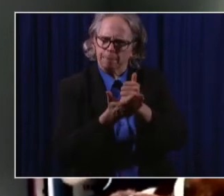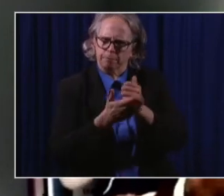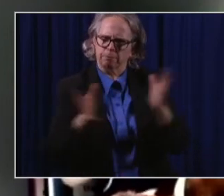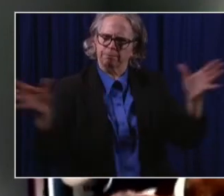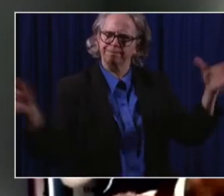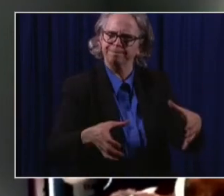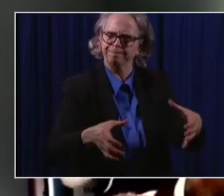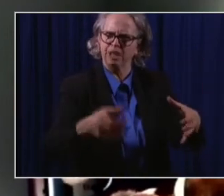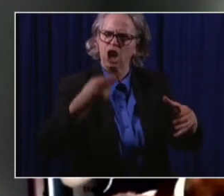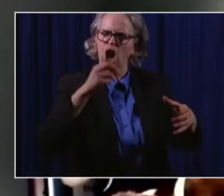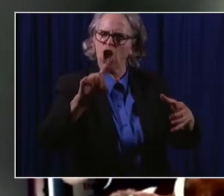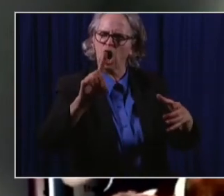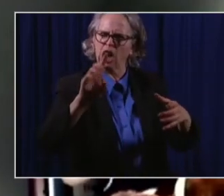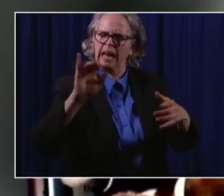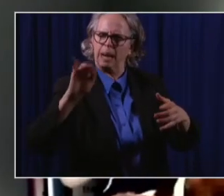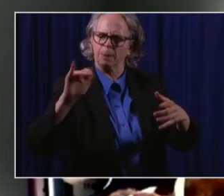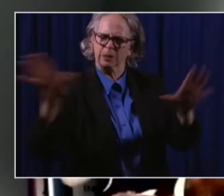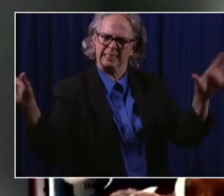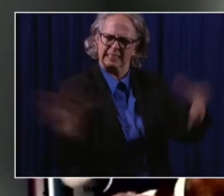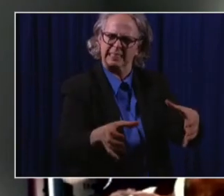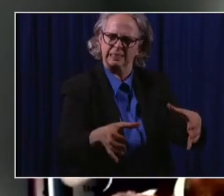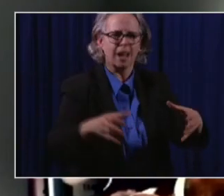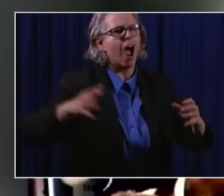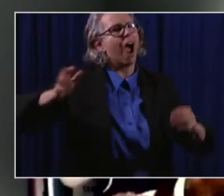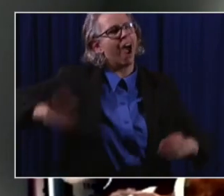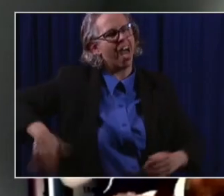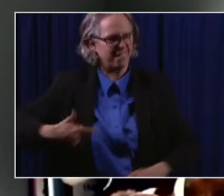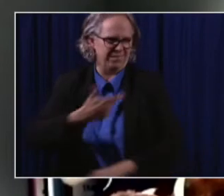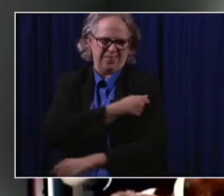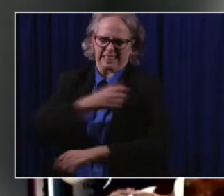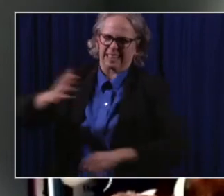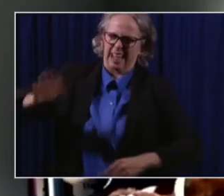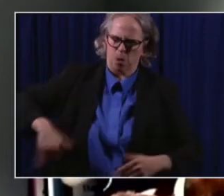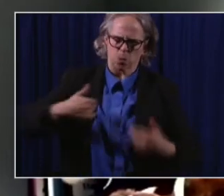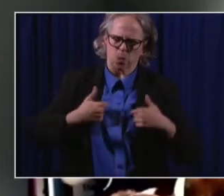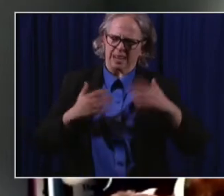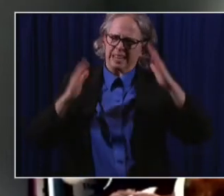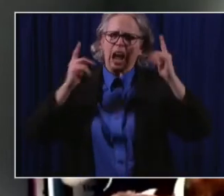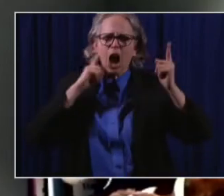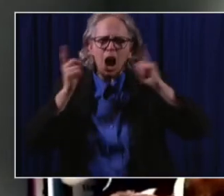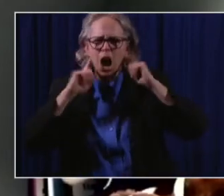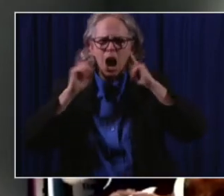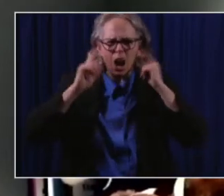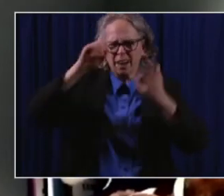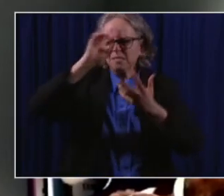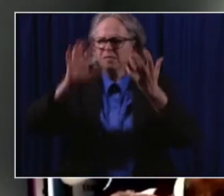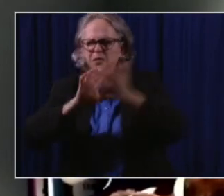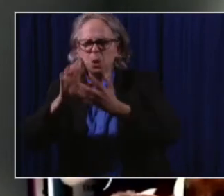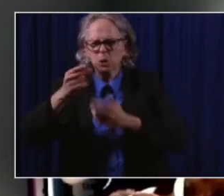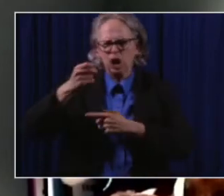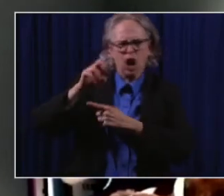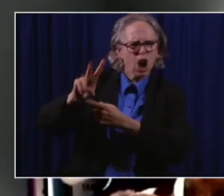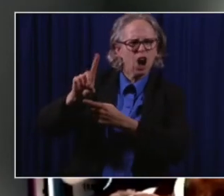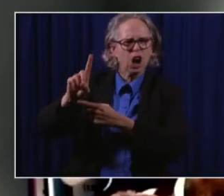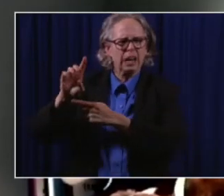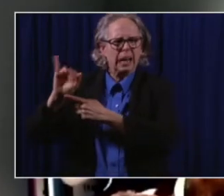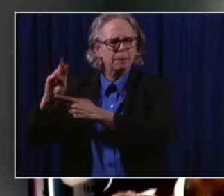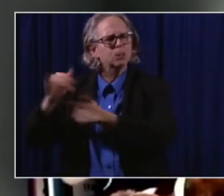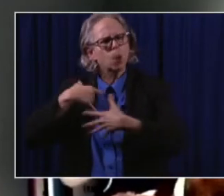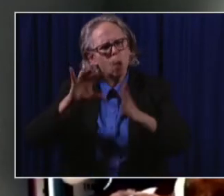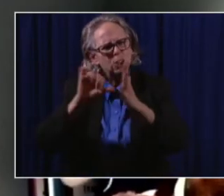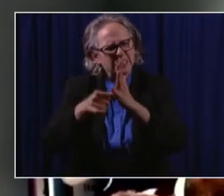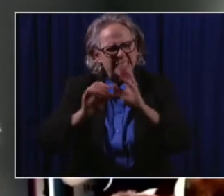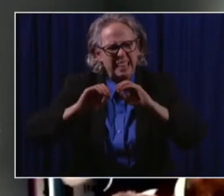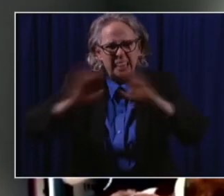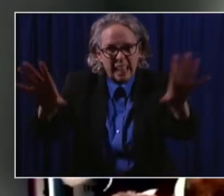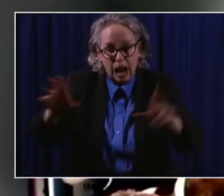So I know it's a confusing message to different people, but we just know from the medical community, I want you to know herd immunity really is, we want it to be